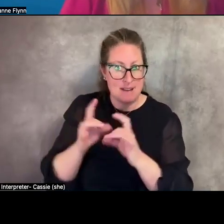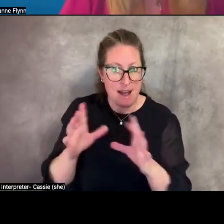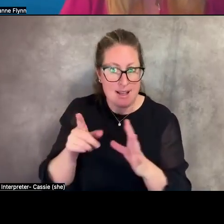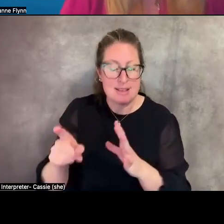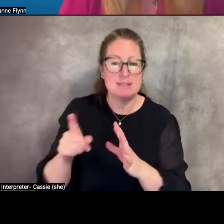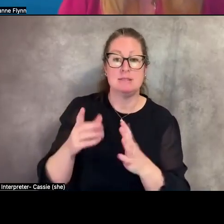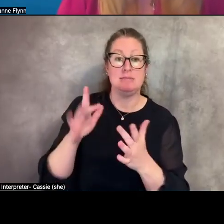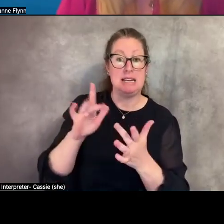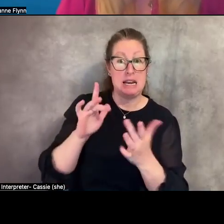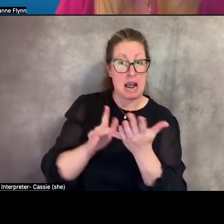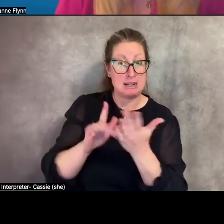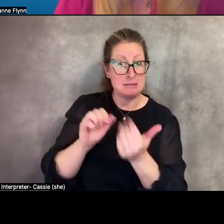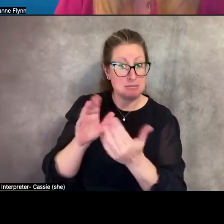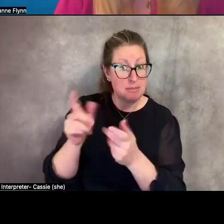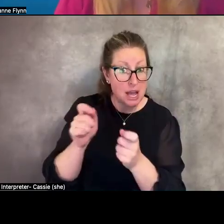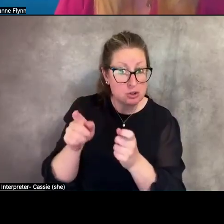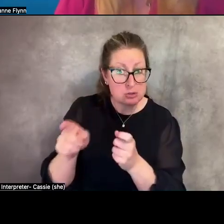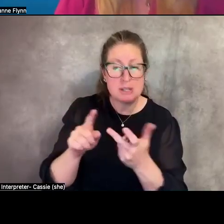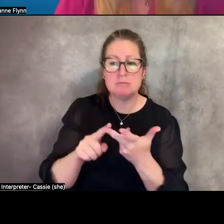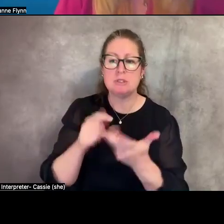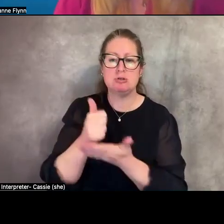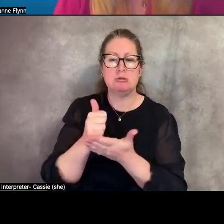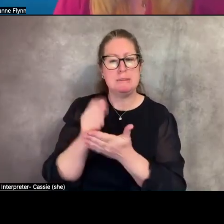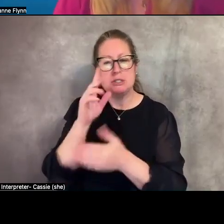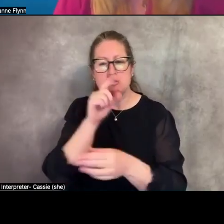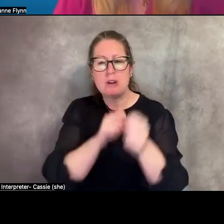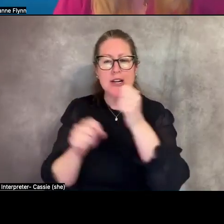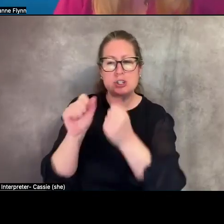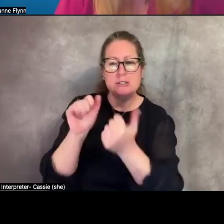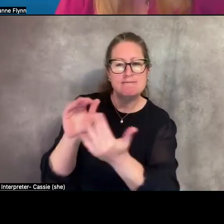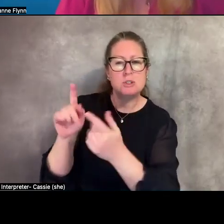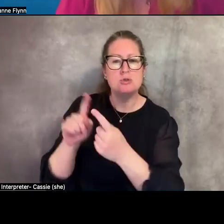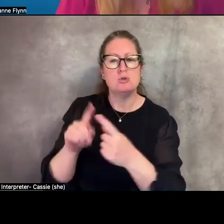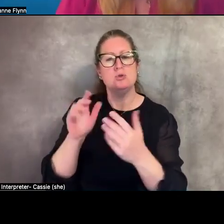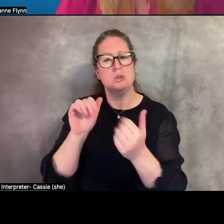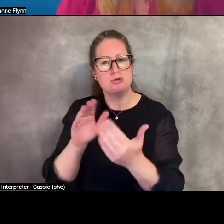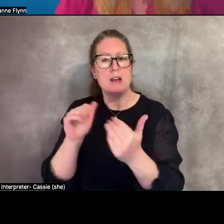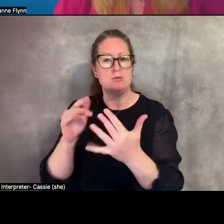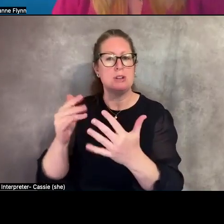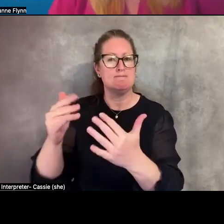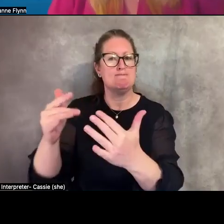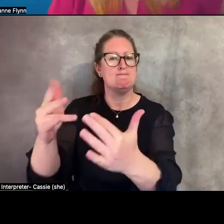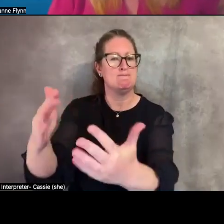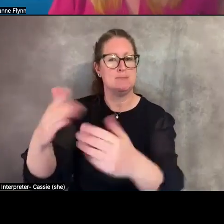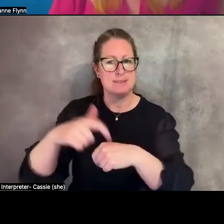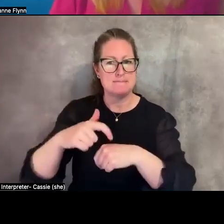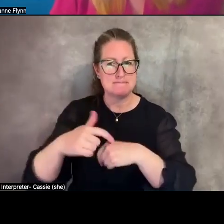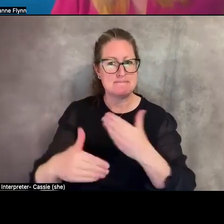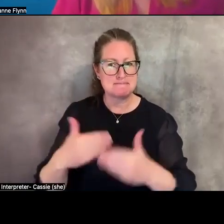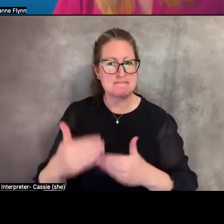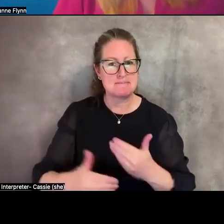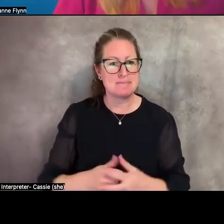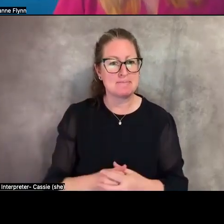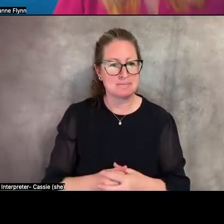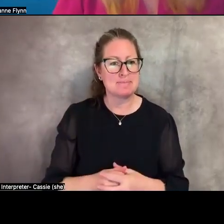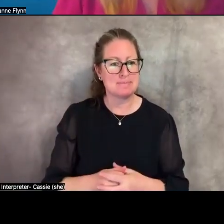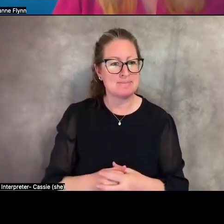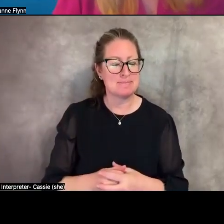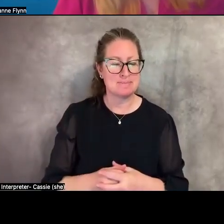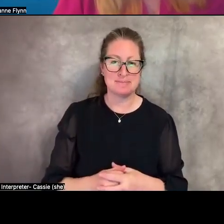manage violence, and treatment strategies to address over time. Next slide, please.